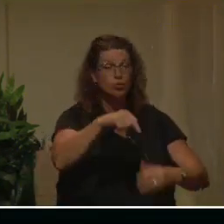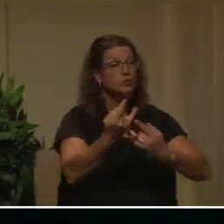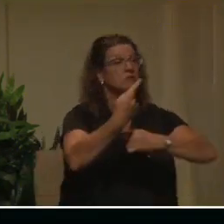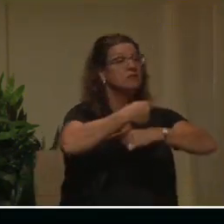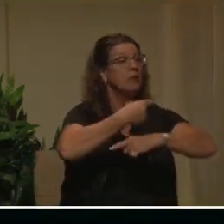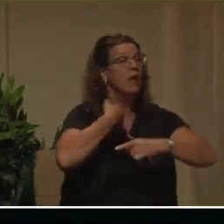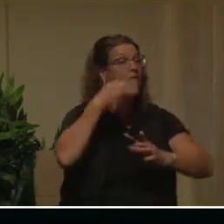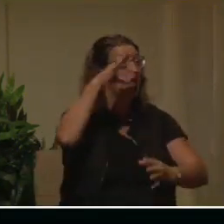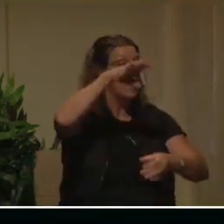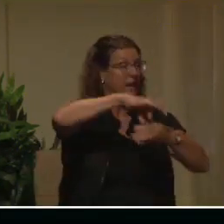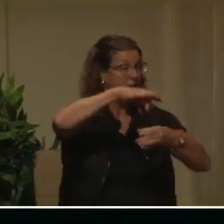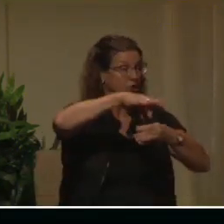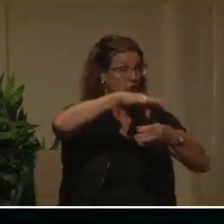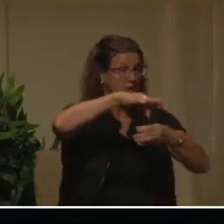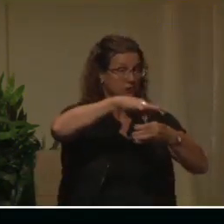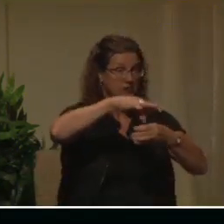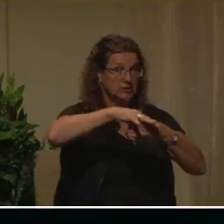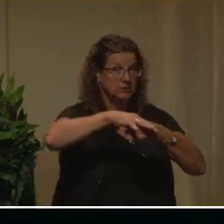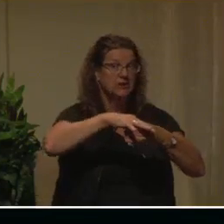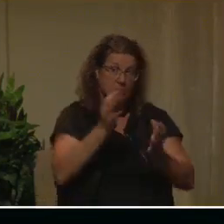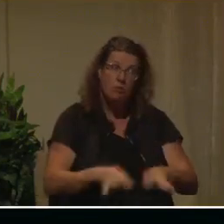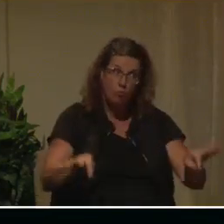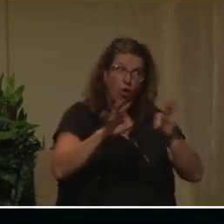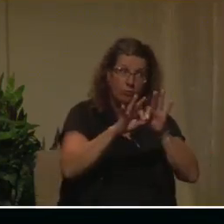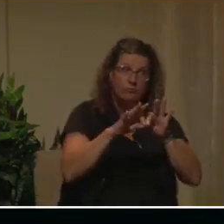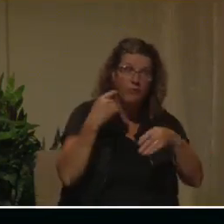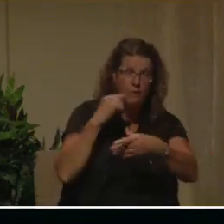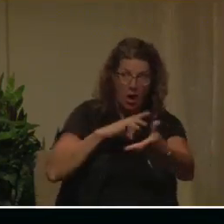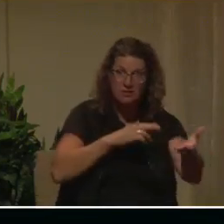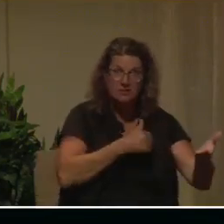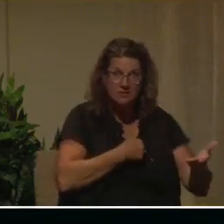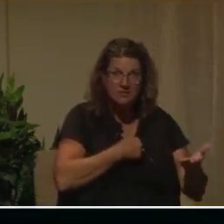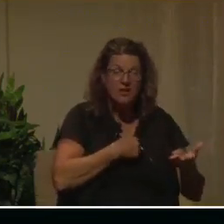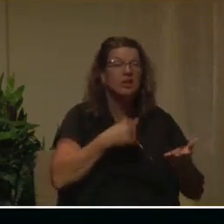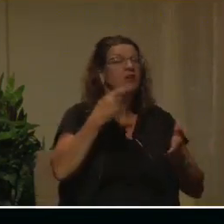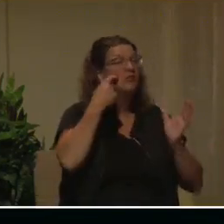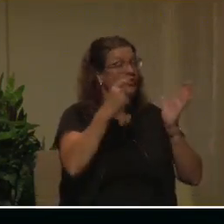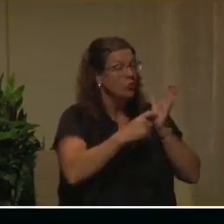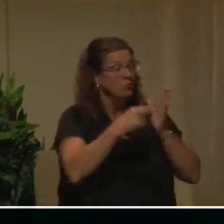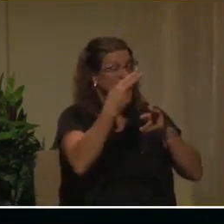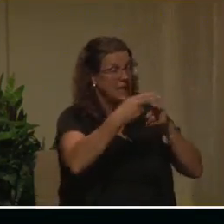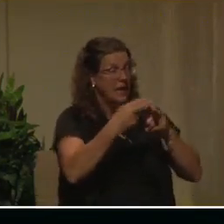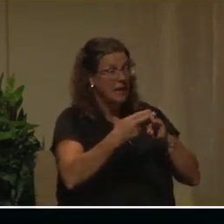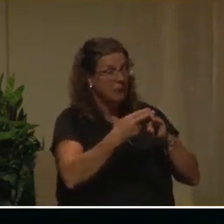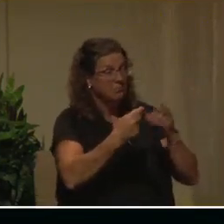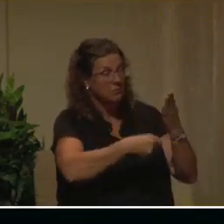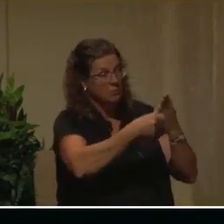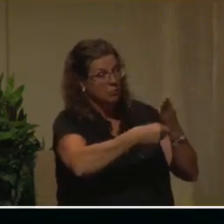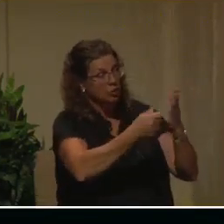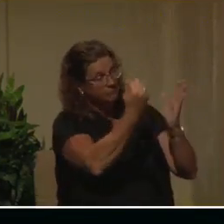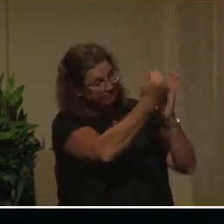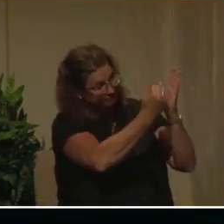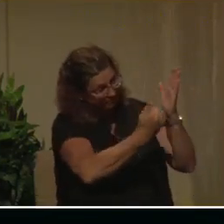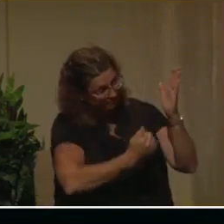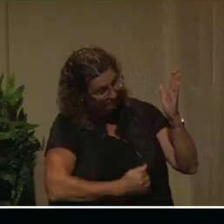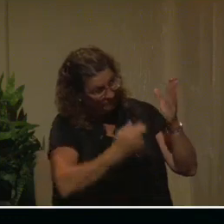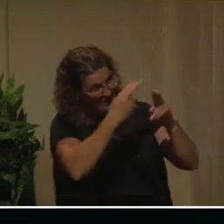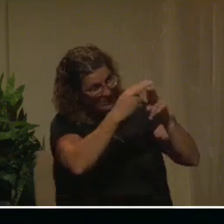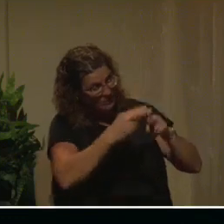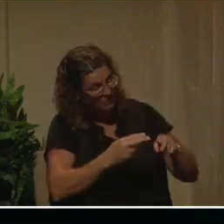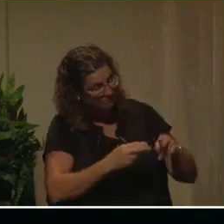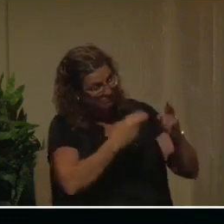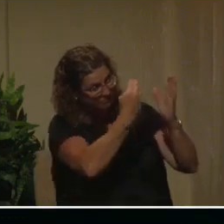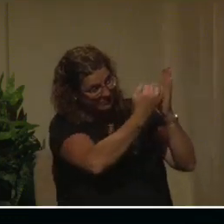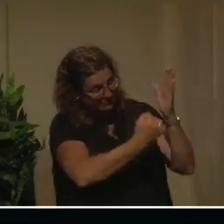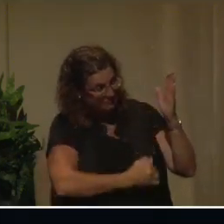pretty important moment for us. We're going to be electing some elders or deacons. You've seen their names in the bulletin for the last couple of weeks, so you could read about them and